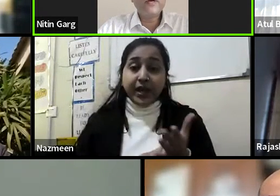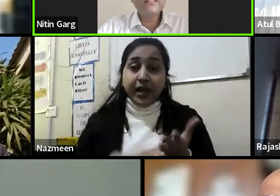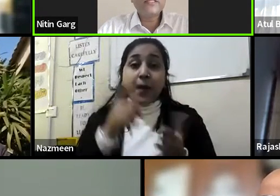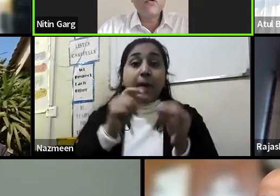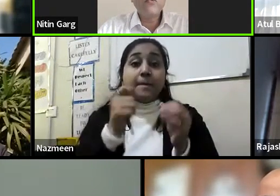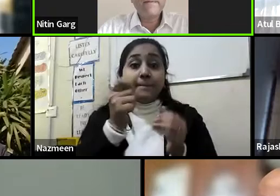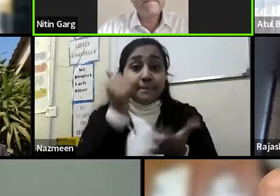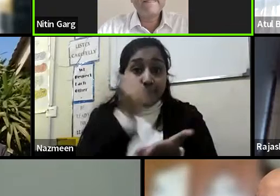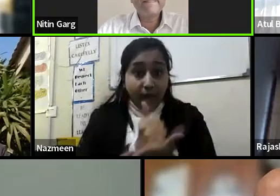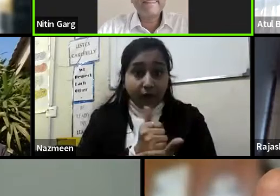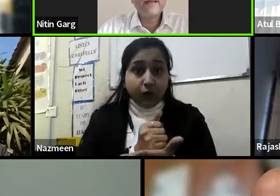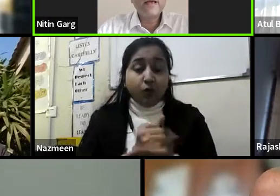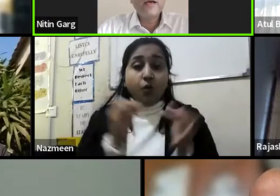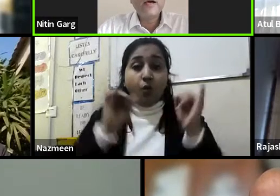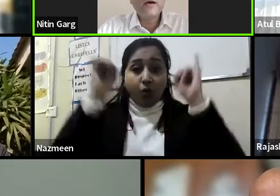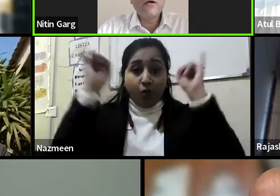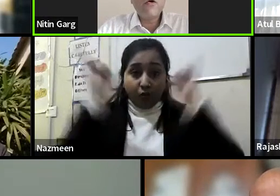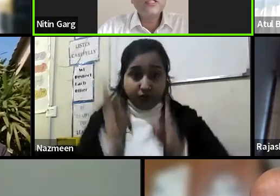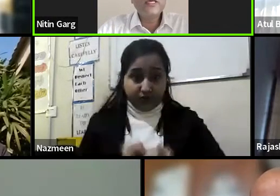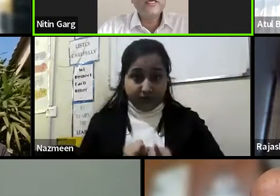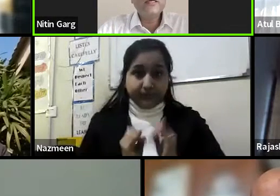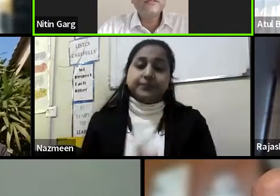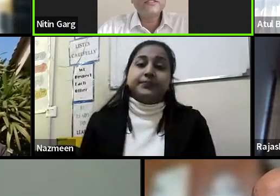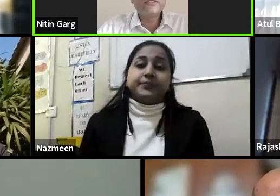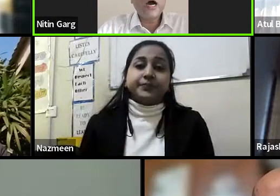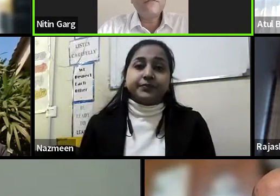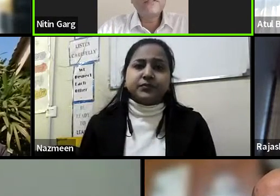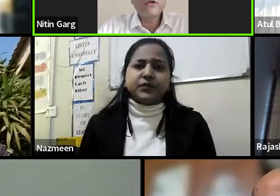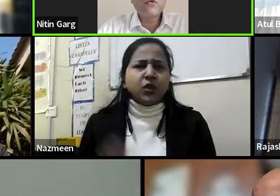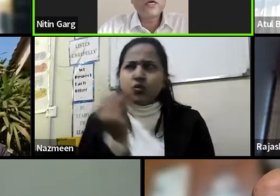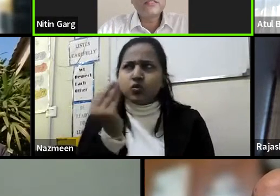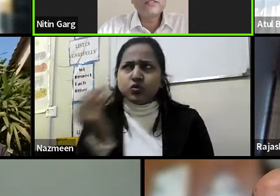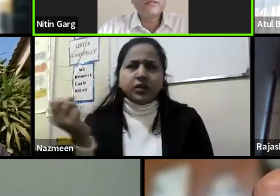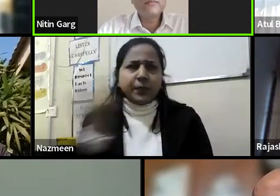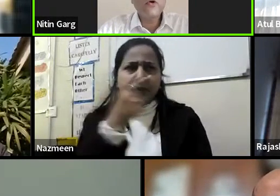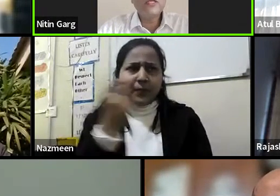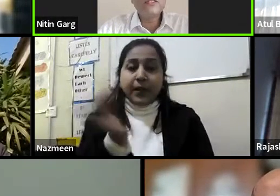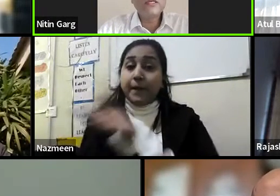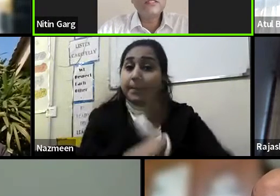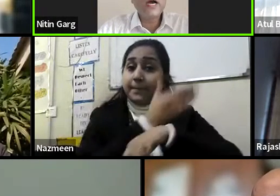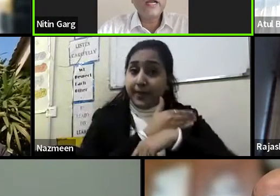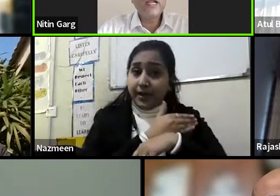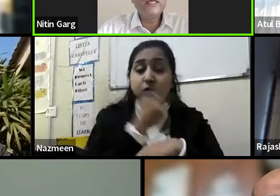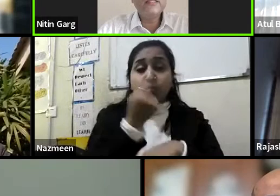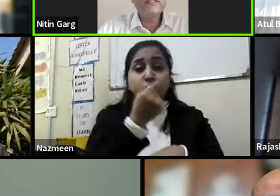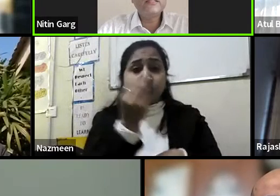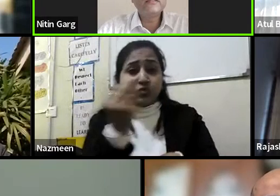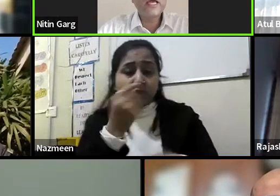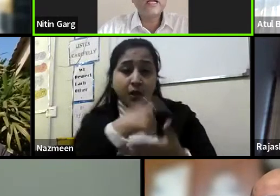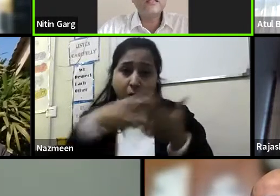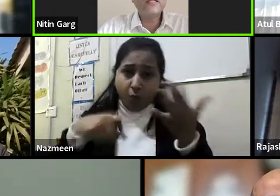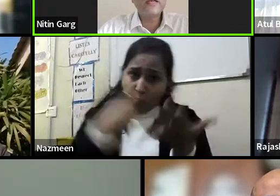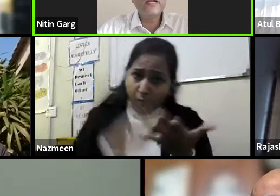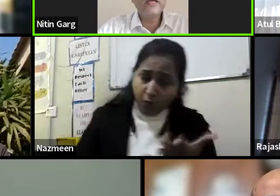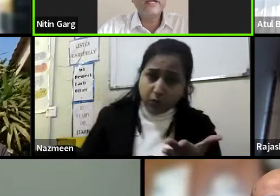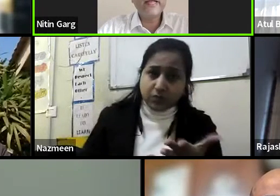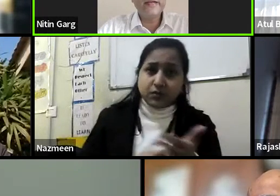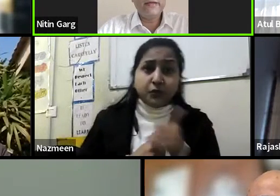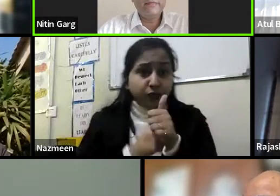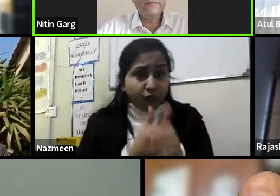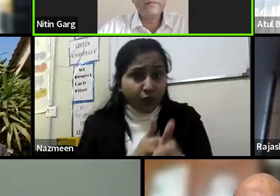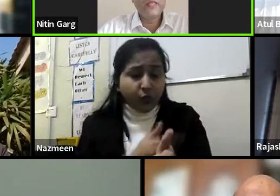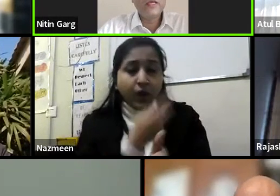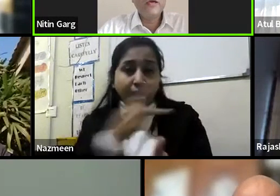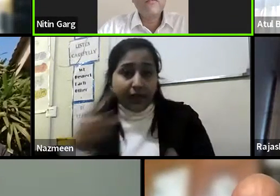Till a few months ago, all the staff circulars, policies, guidelines, and other reading